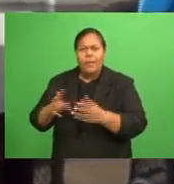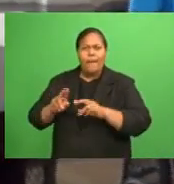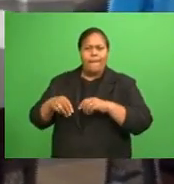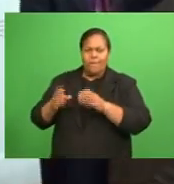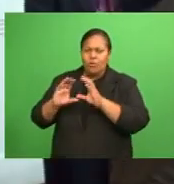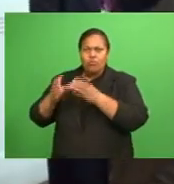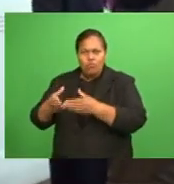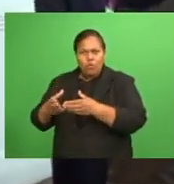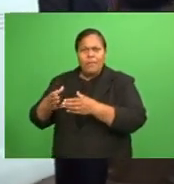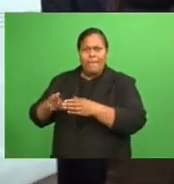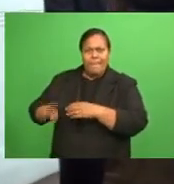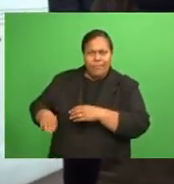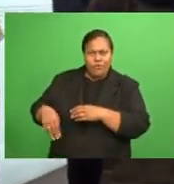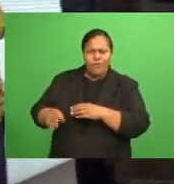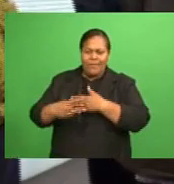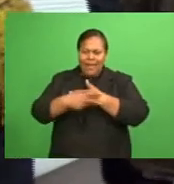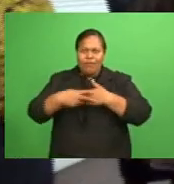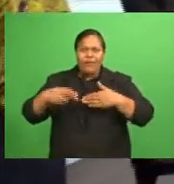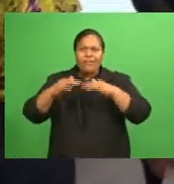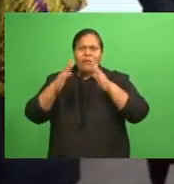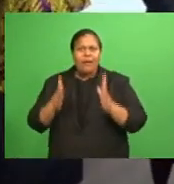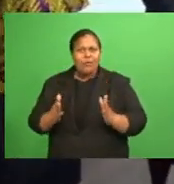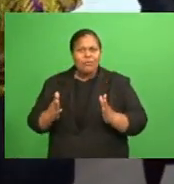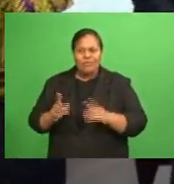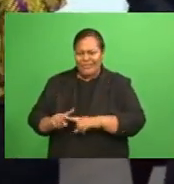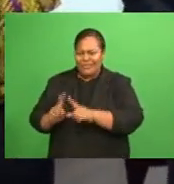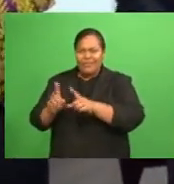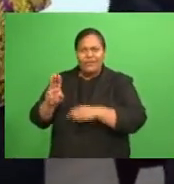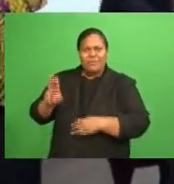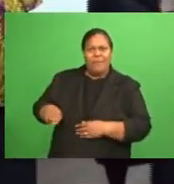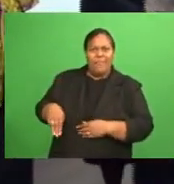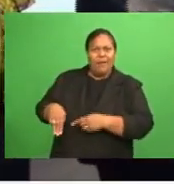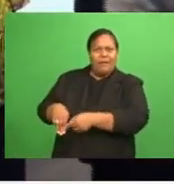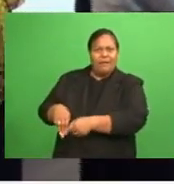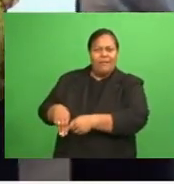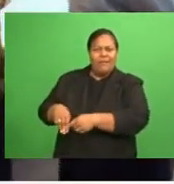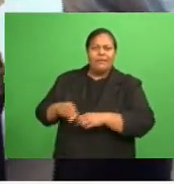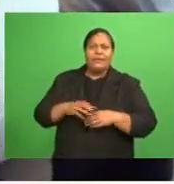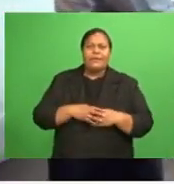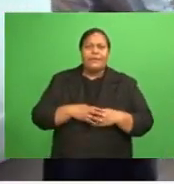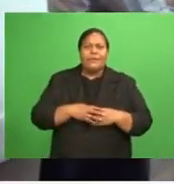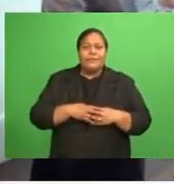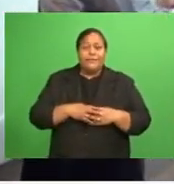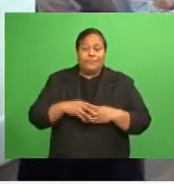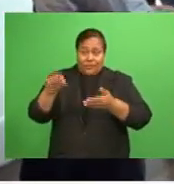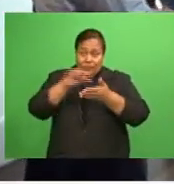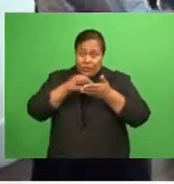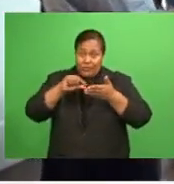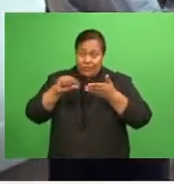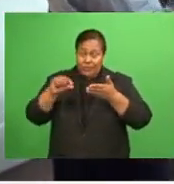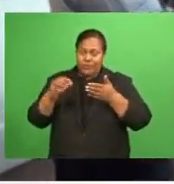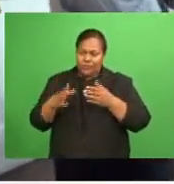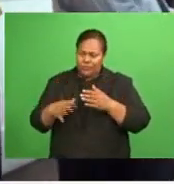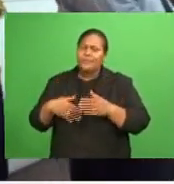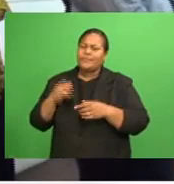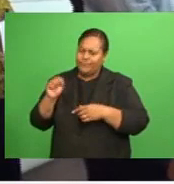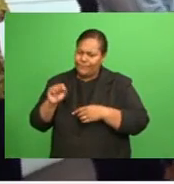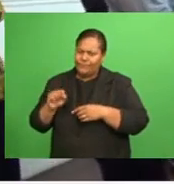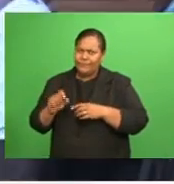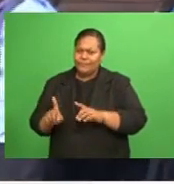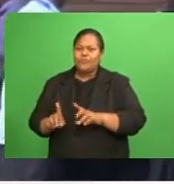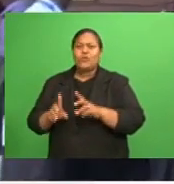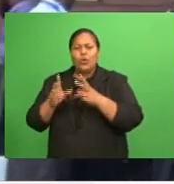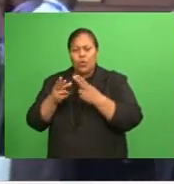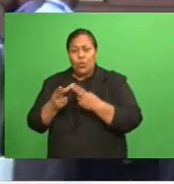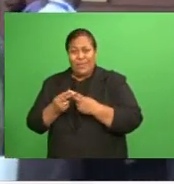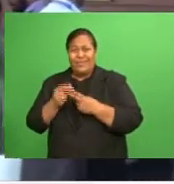relating to residential addresses of certain Sudelpa MPs. Tuturanga adds that she, along with party staff,